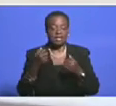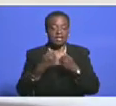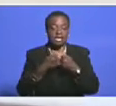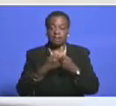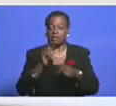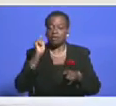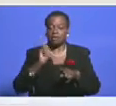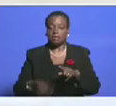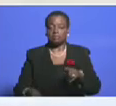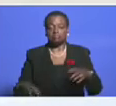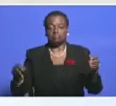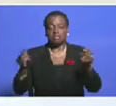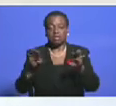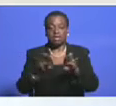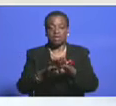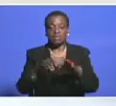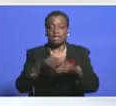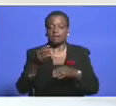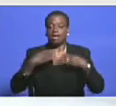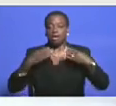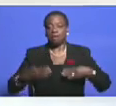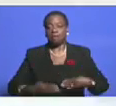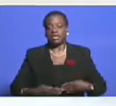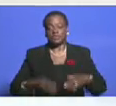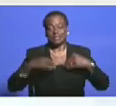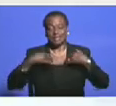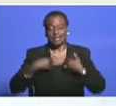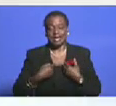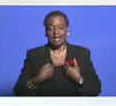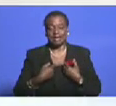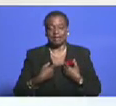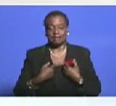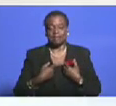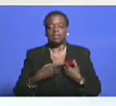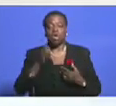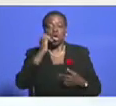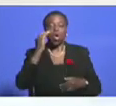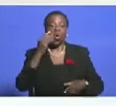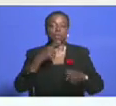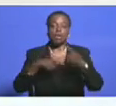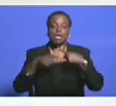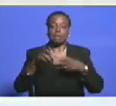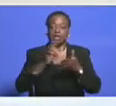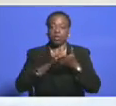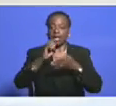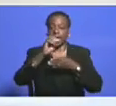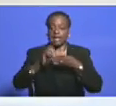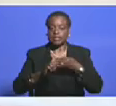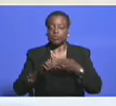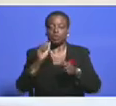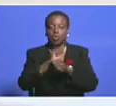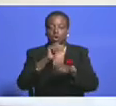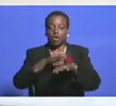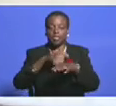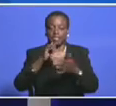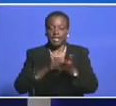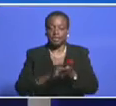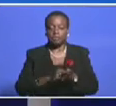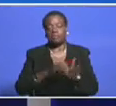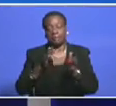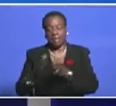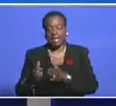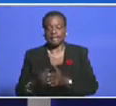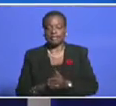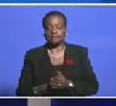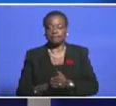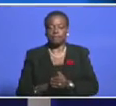it out, and our bodies got drained and tired. And, you know, this homecoming weekend, we worked on that, and I think we're well prepared.